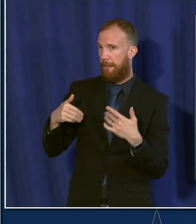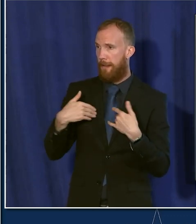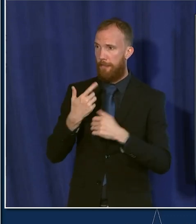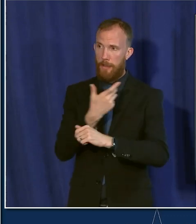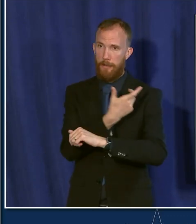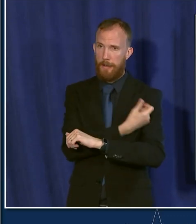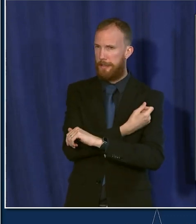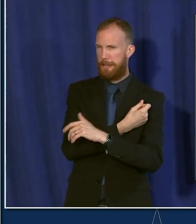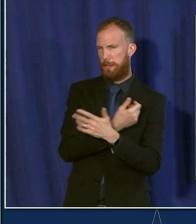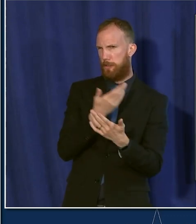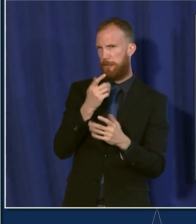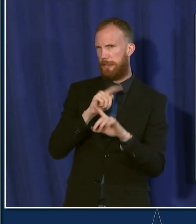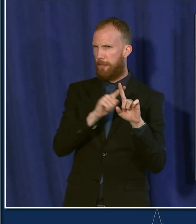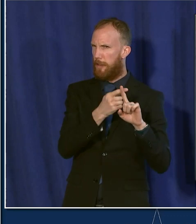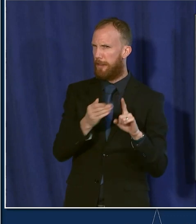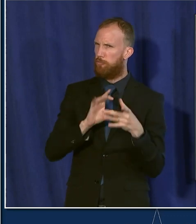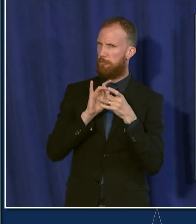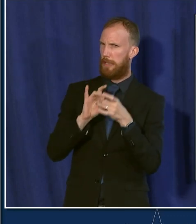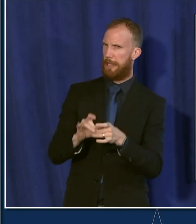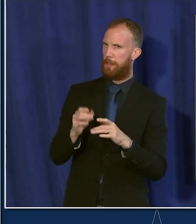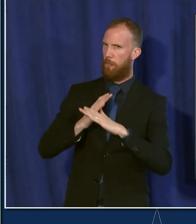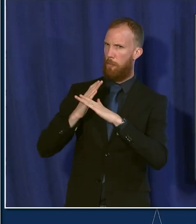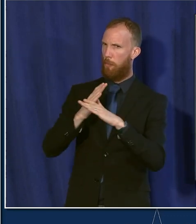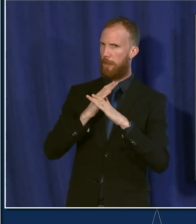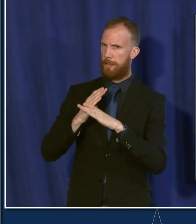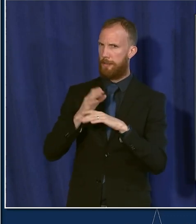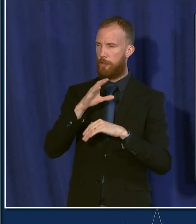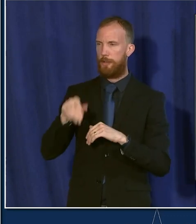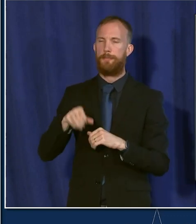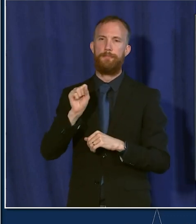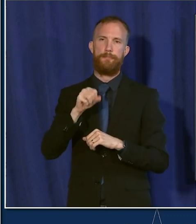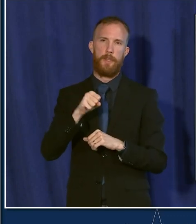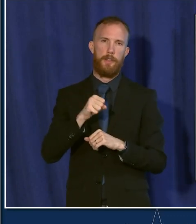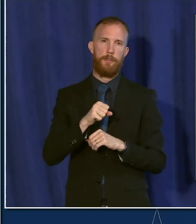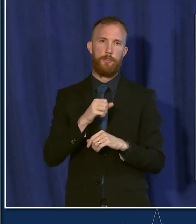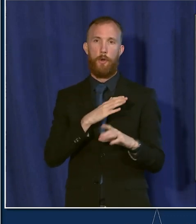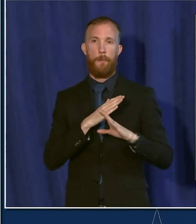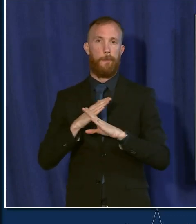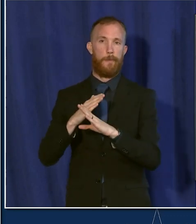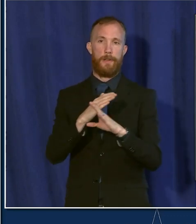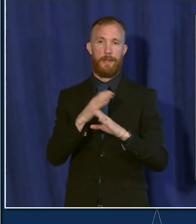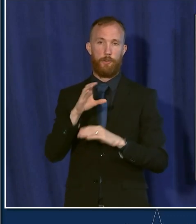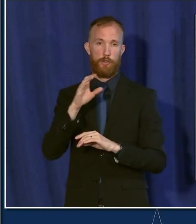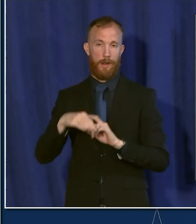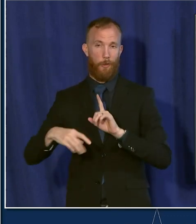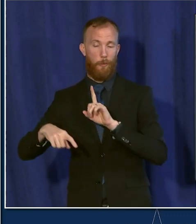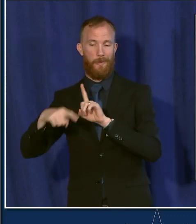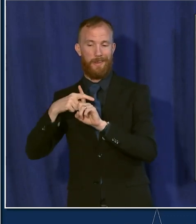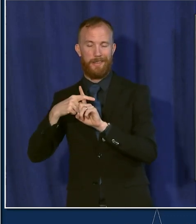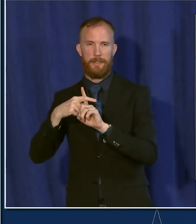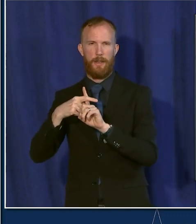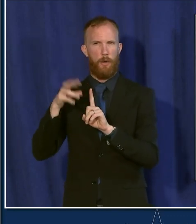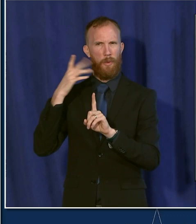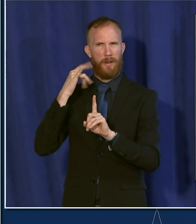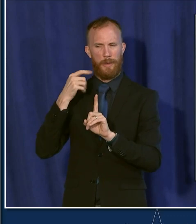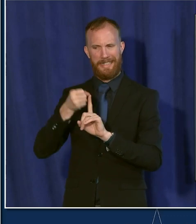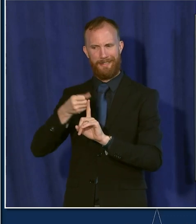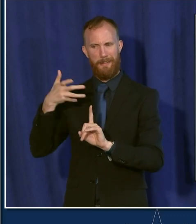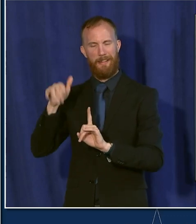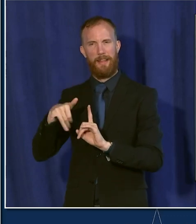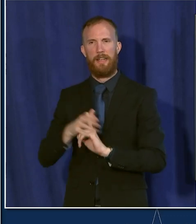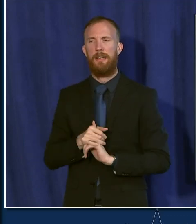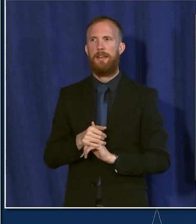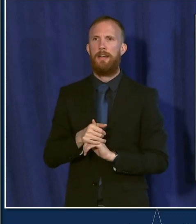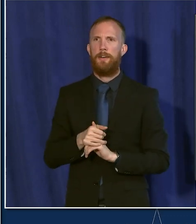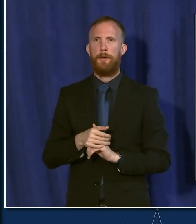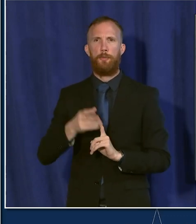Chicago efforts? Yeah, I would say so. This expansion of the Protect Chicago Plus really is coming from the fact that we've seen that often be